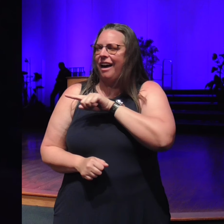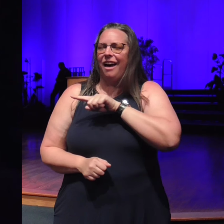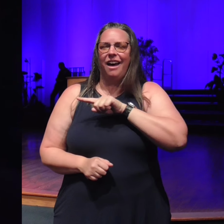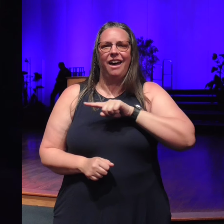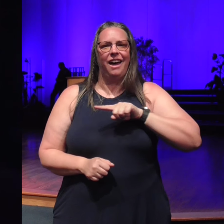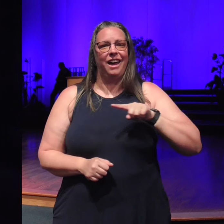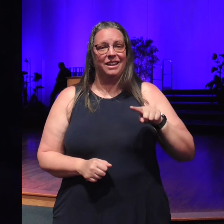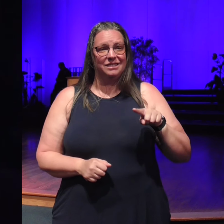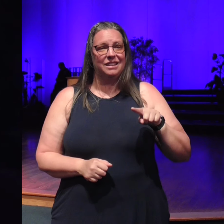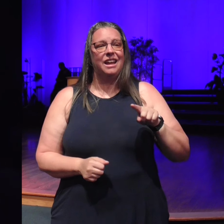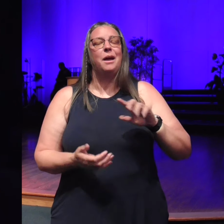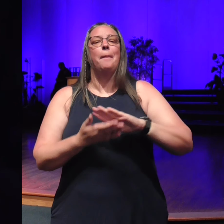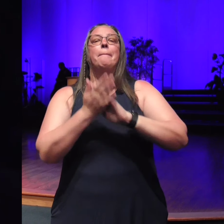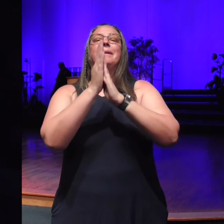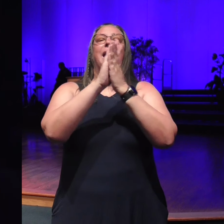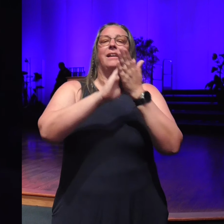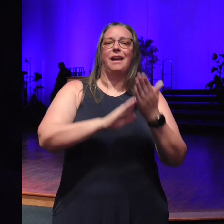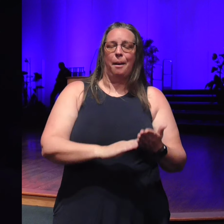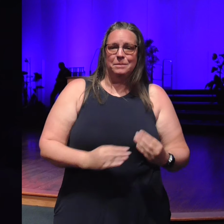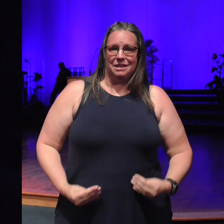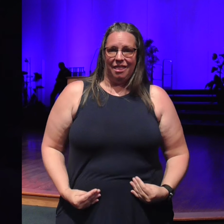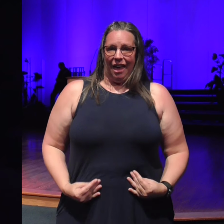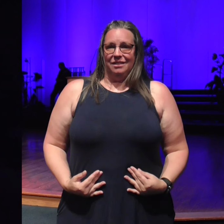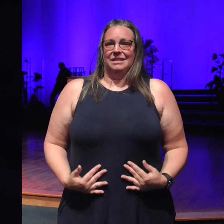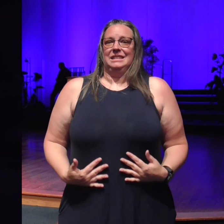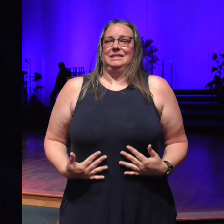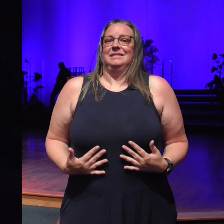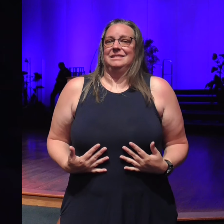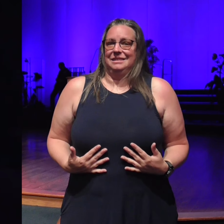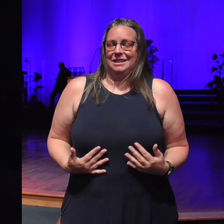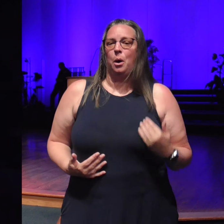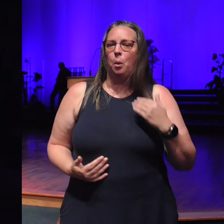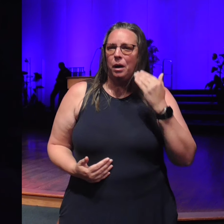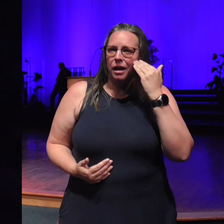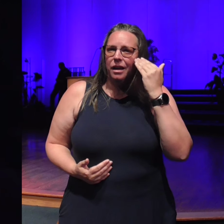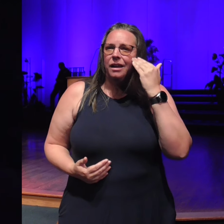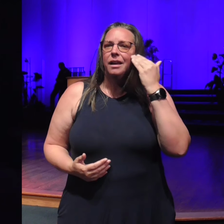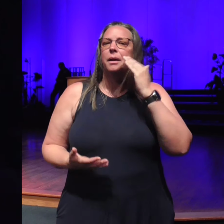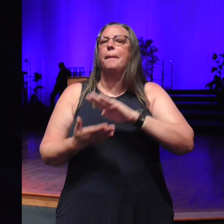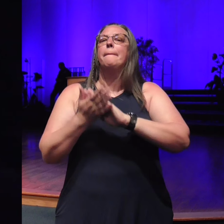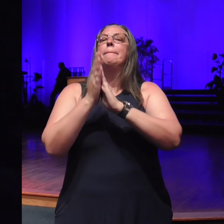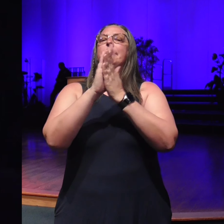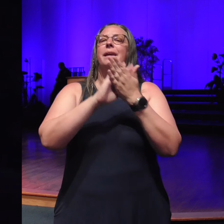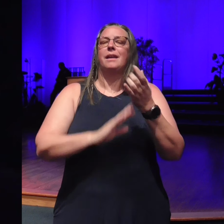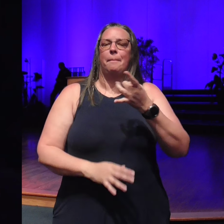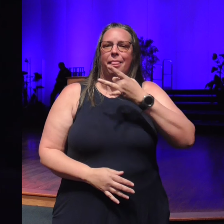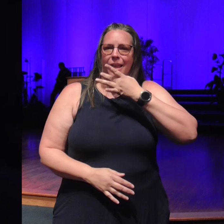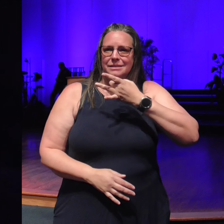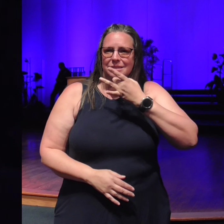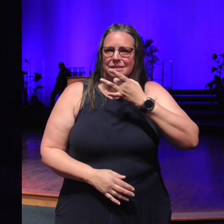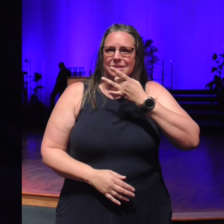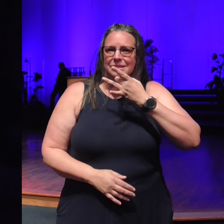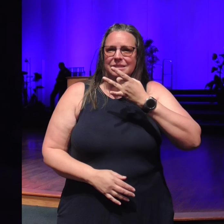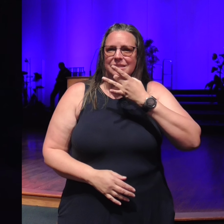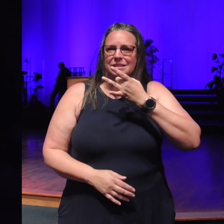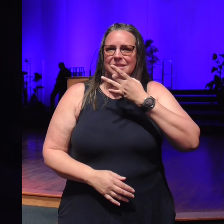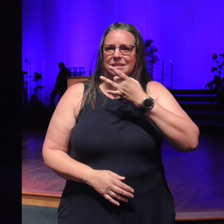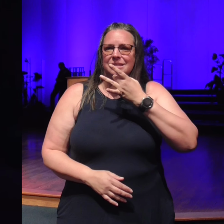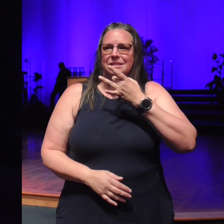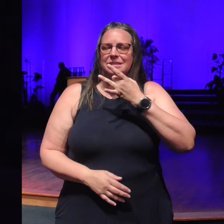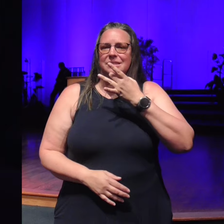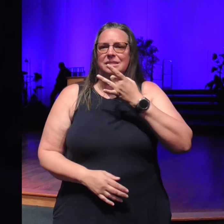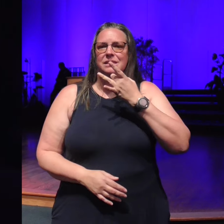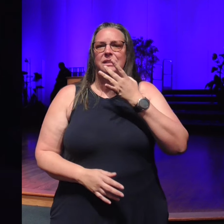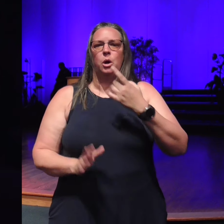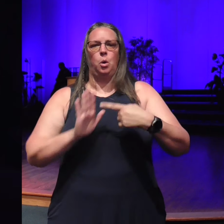awaken and celebrate and steep in the awareness of that spark, we become lamps. And we hold lamps